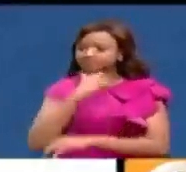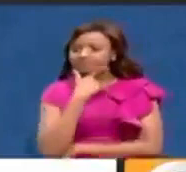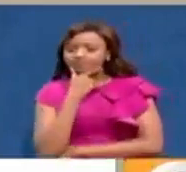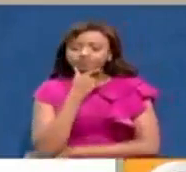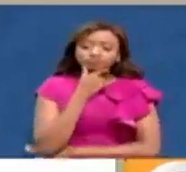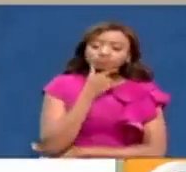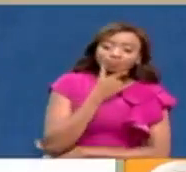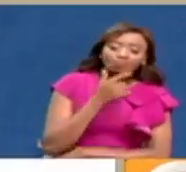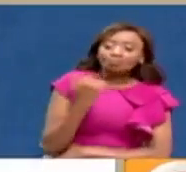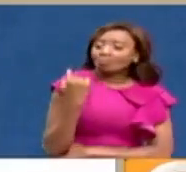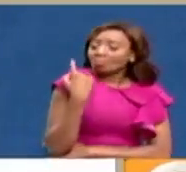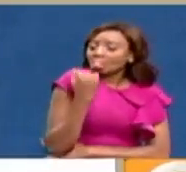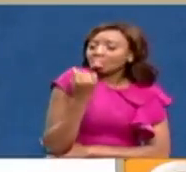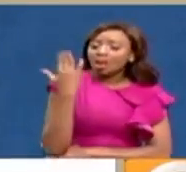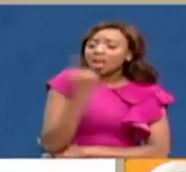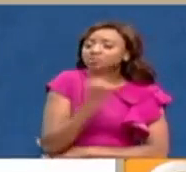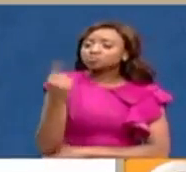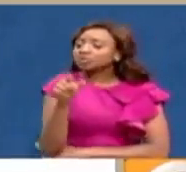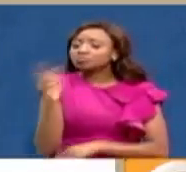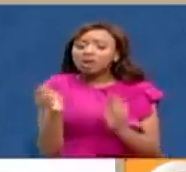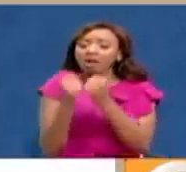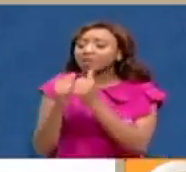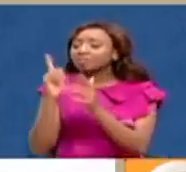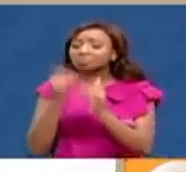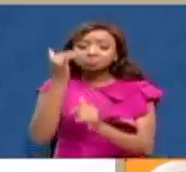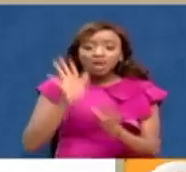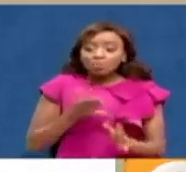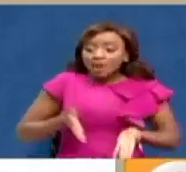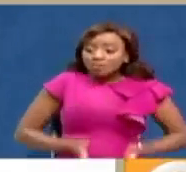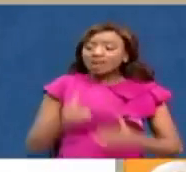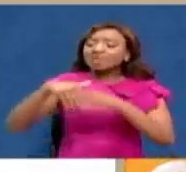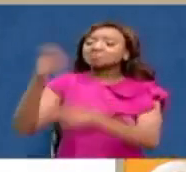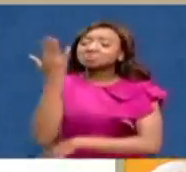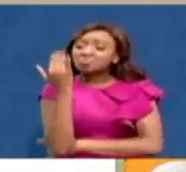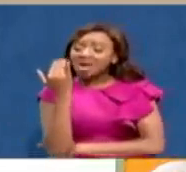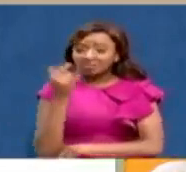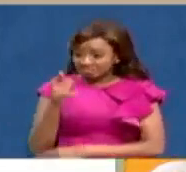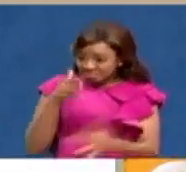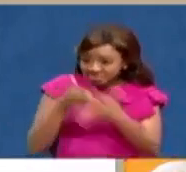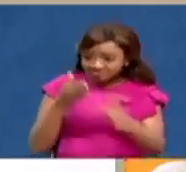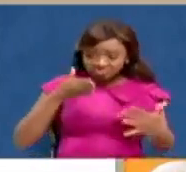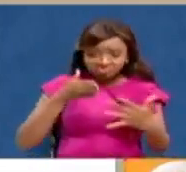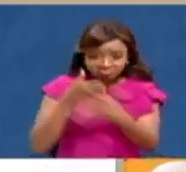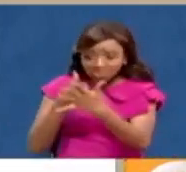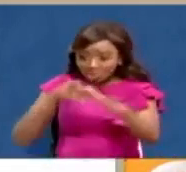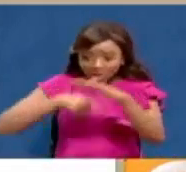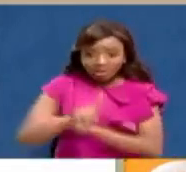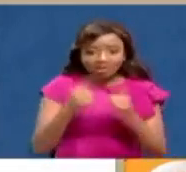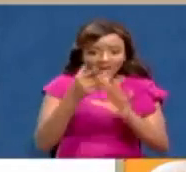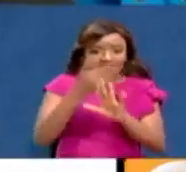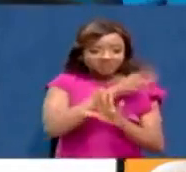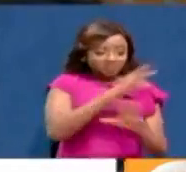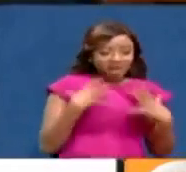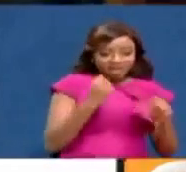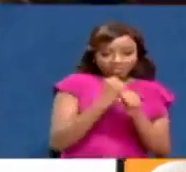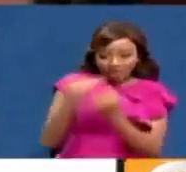into last week's incident where a woman delivered outside the health facility, having been denied entry, and before health workers could attend to